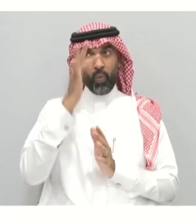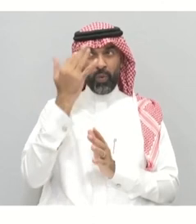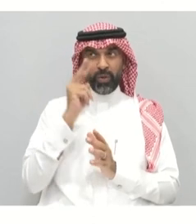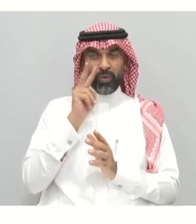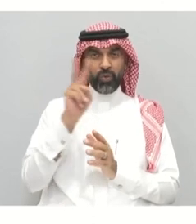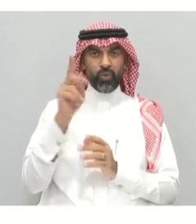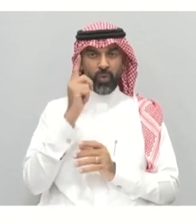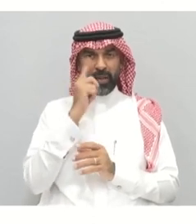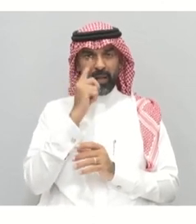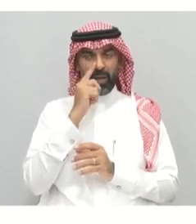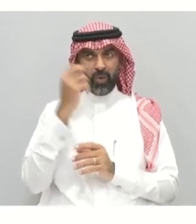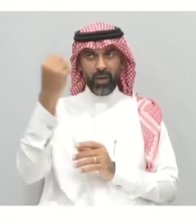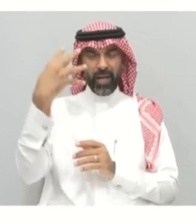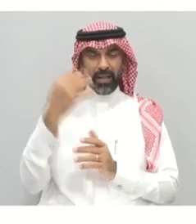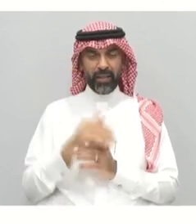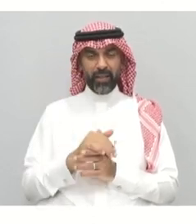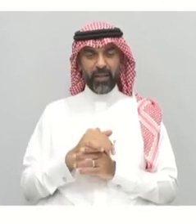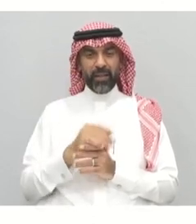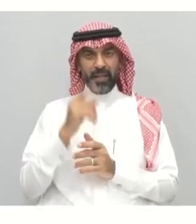When you see